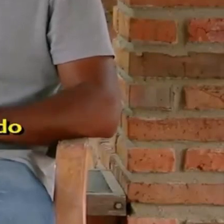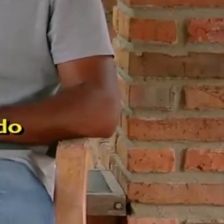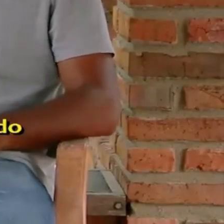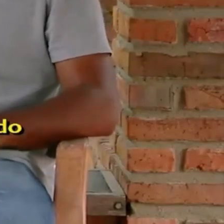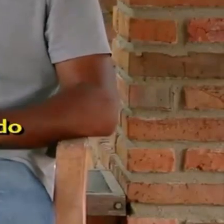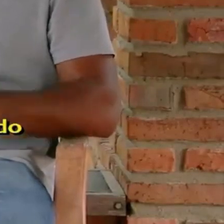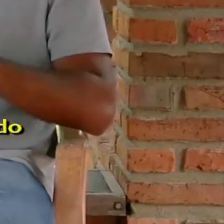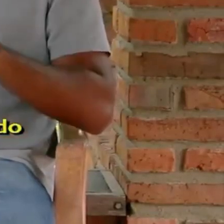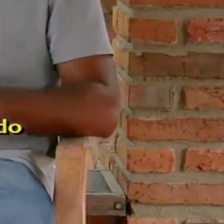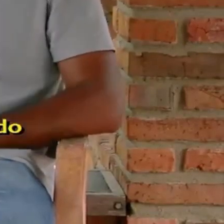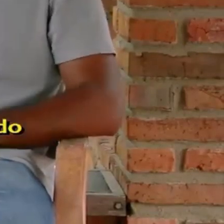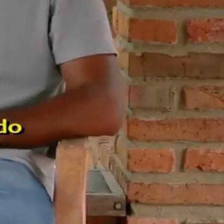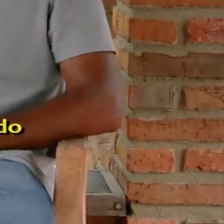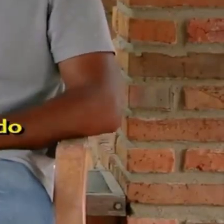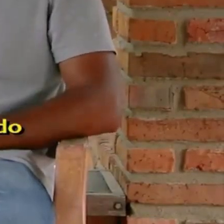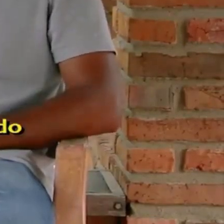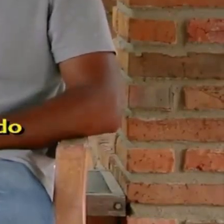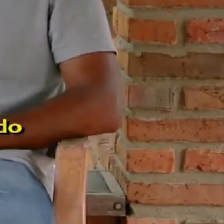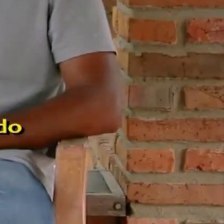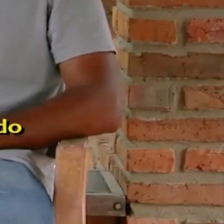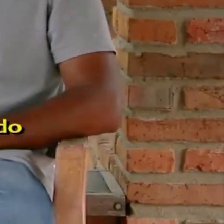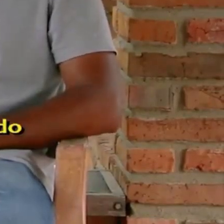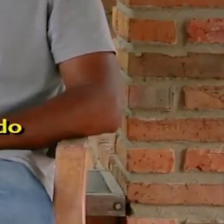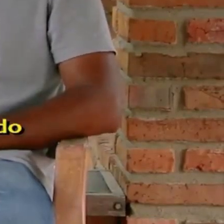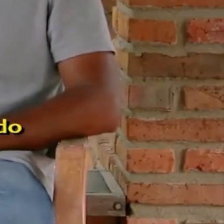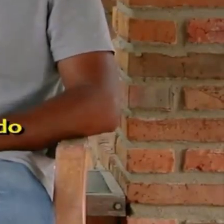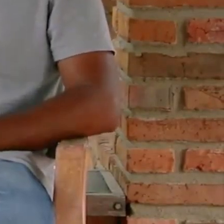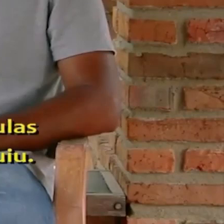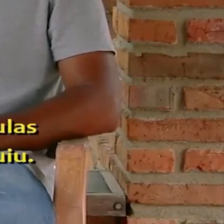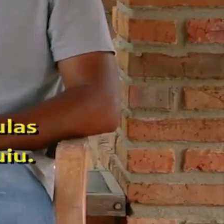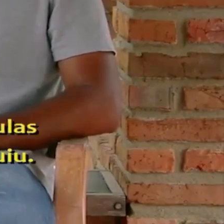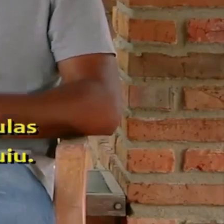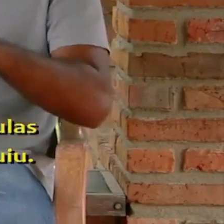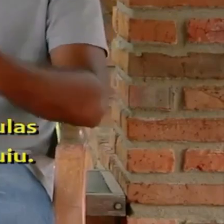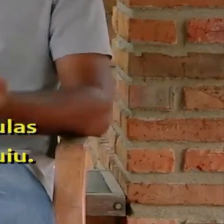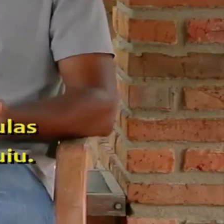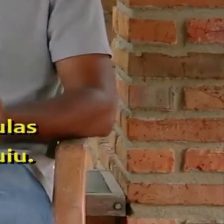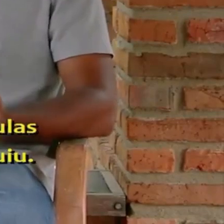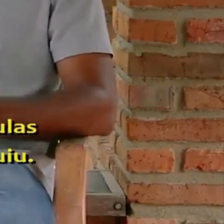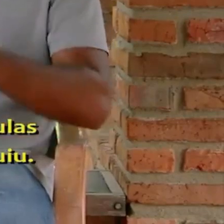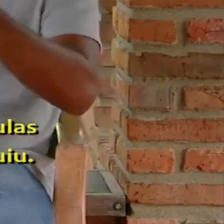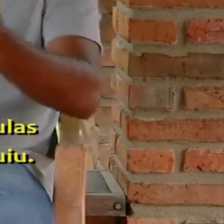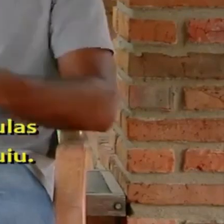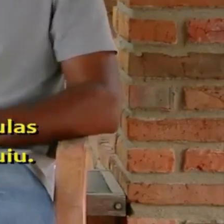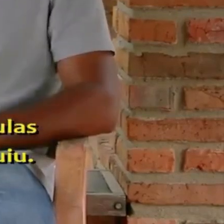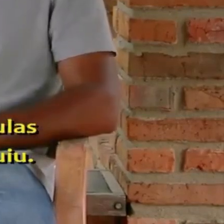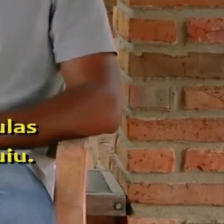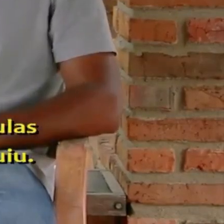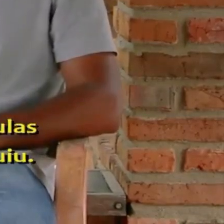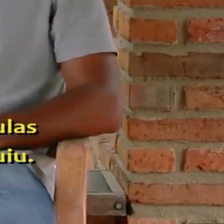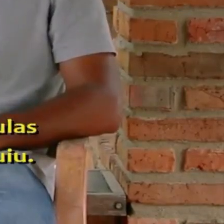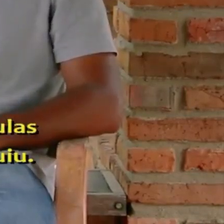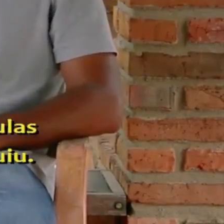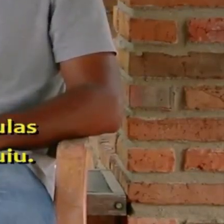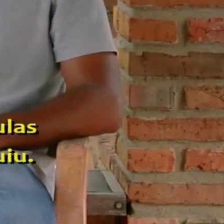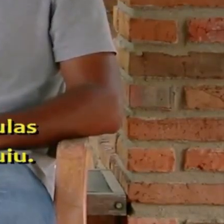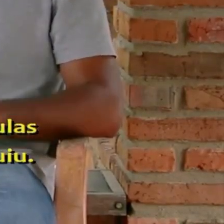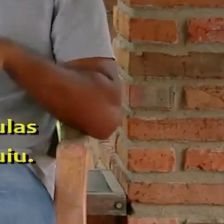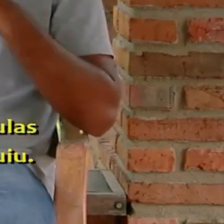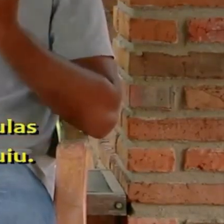food. Language is something I thought would be easier. My wife always told me, oh, you should start